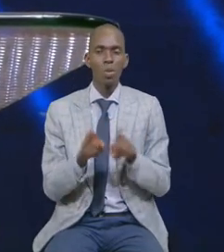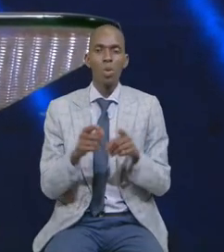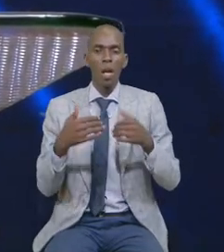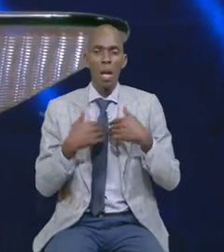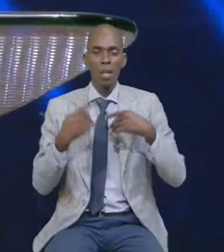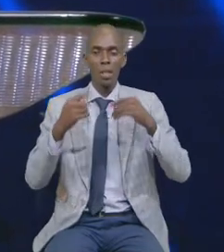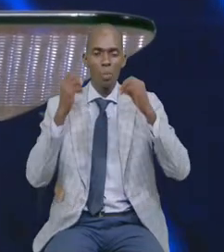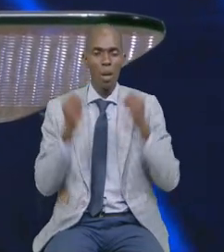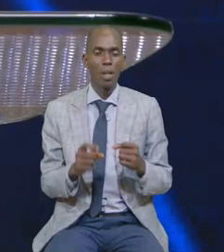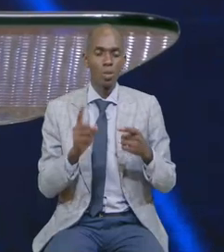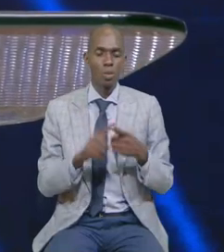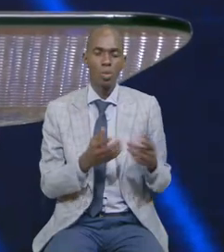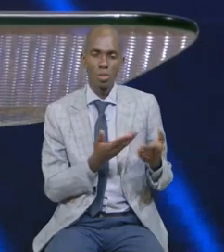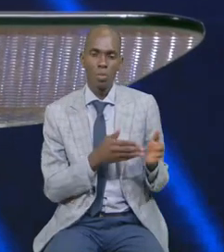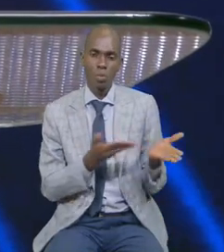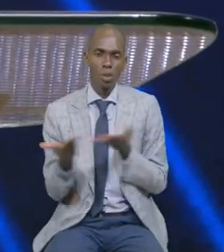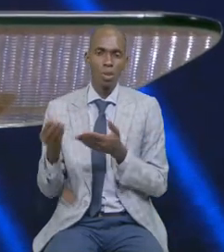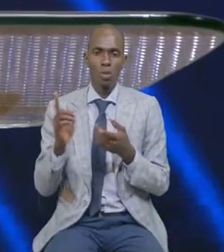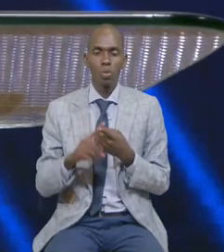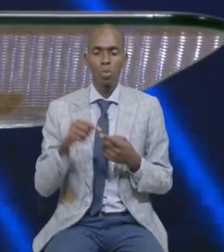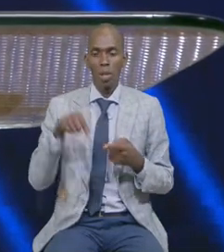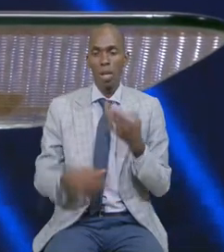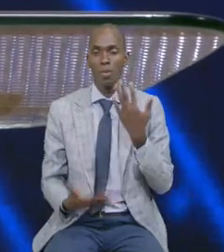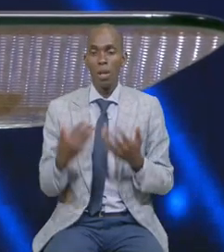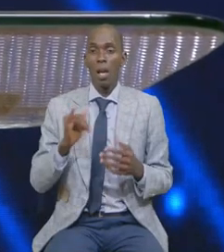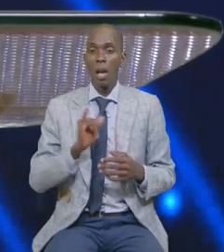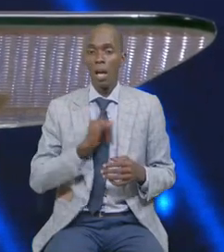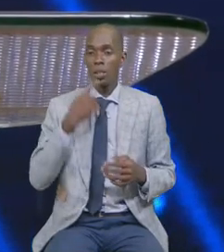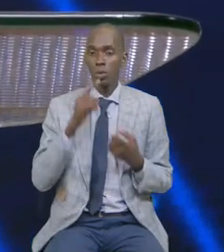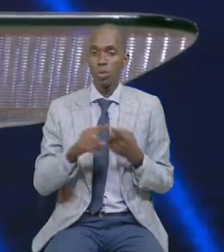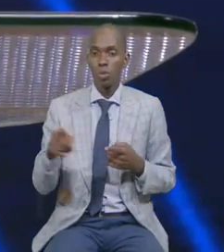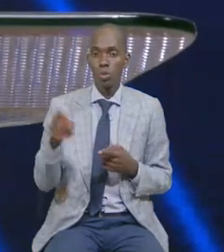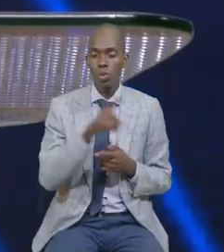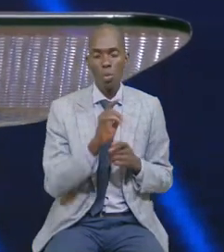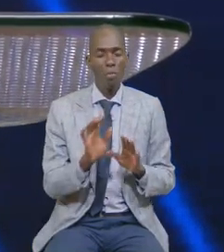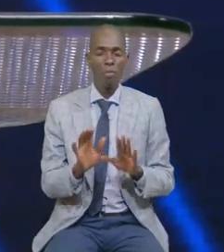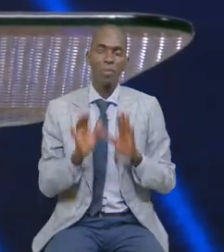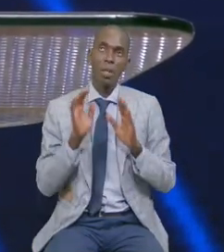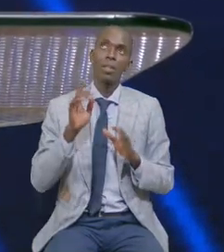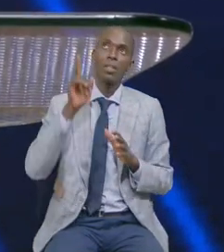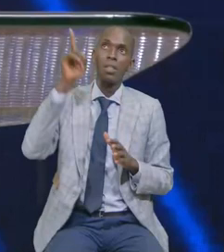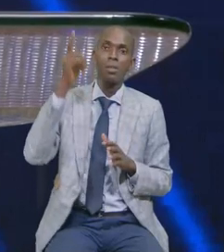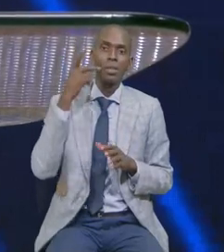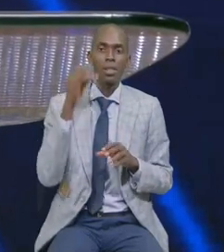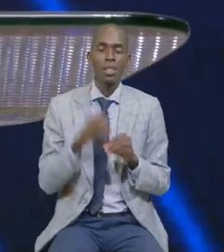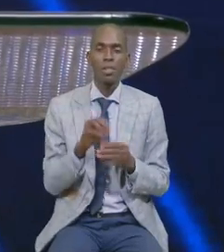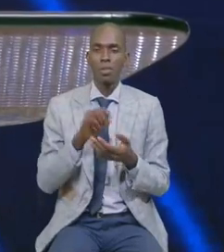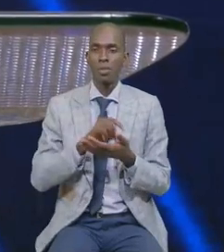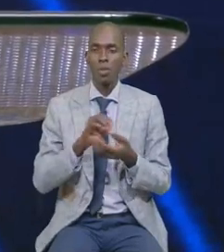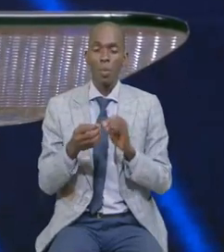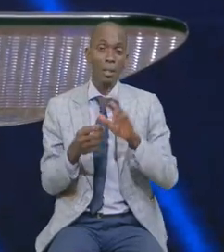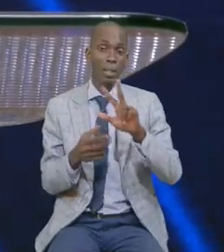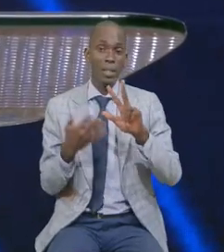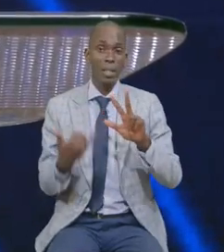into hell. Yea, I say unto you, fear him. We're coming to number three here.